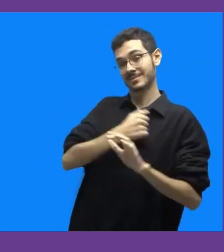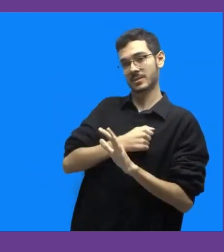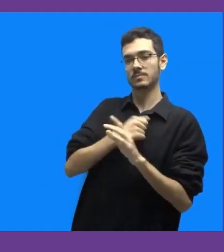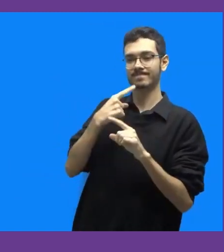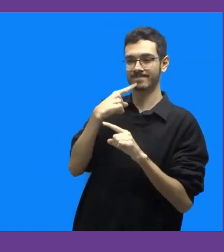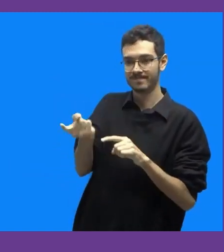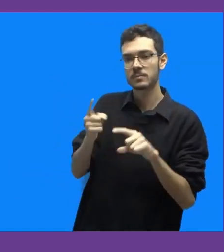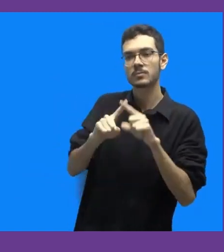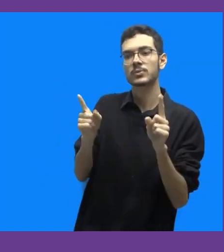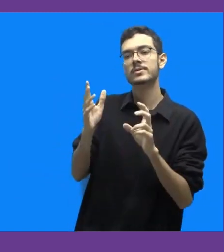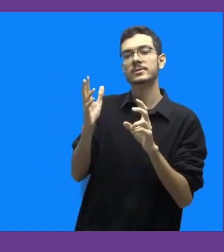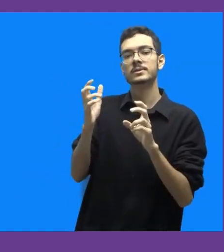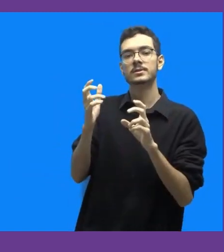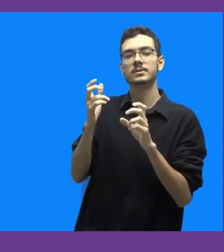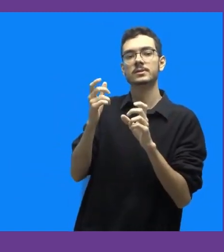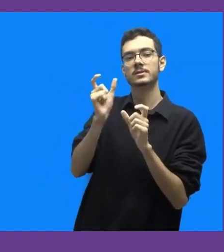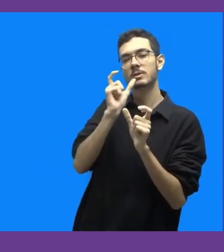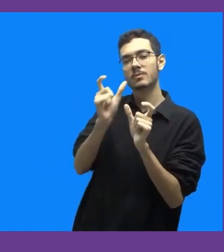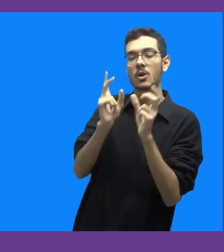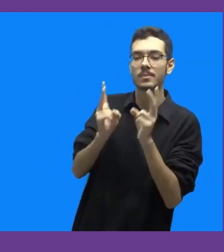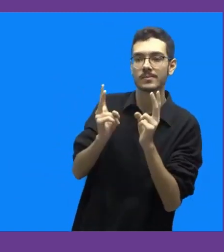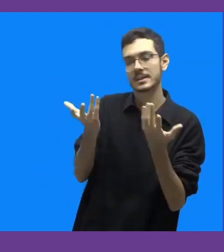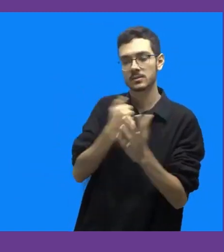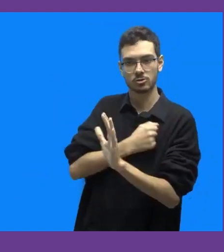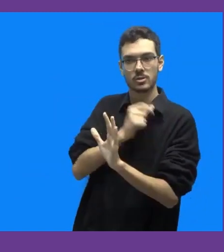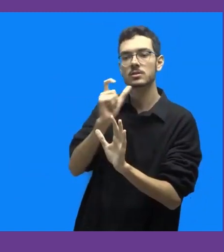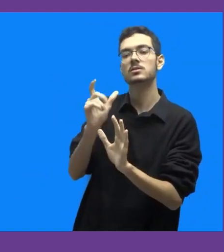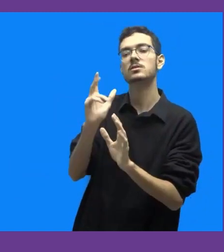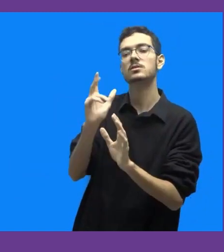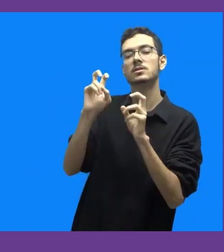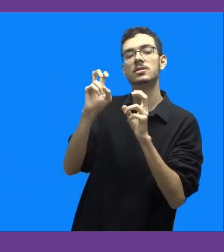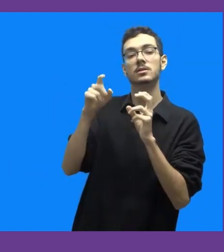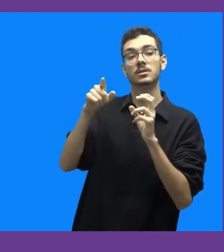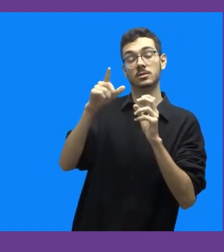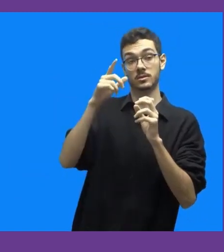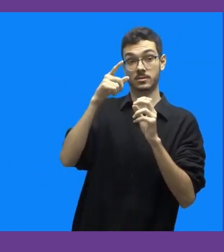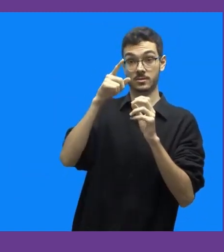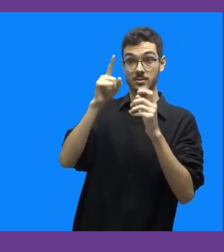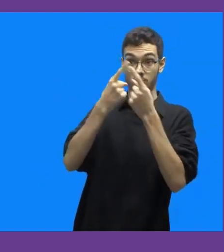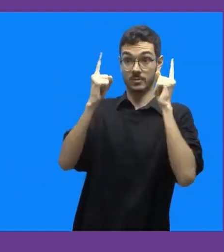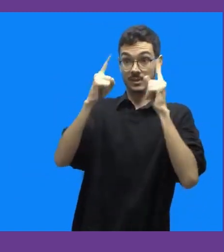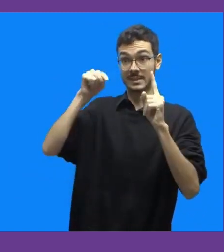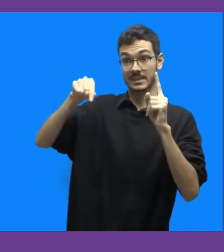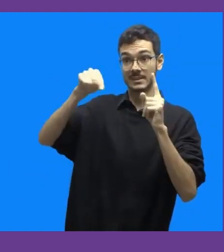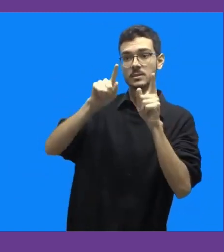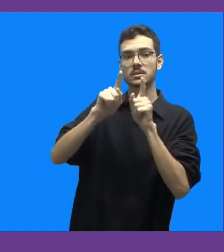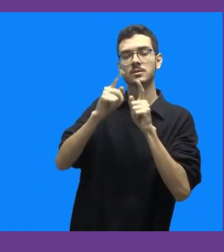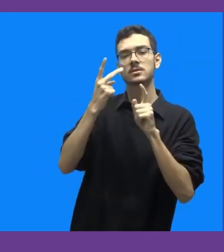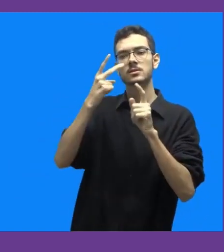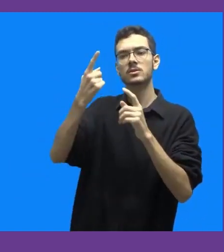about the students that we want academic excellence, and from there we